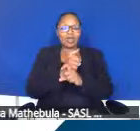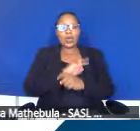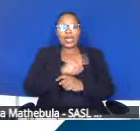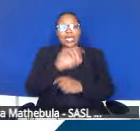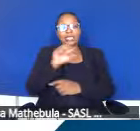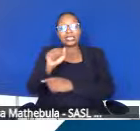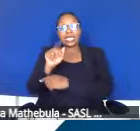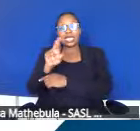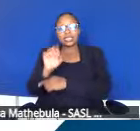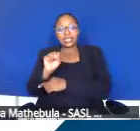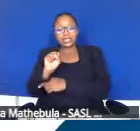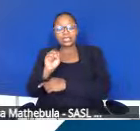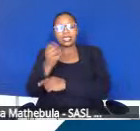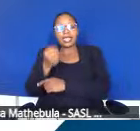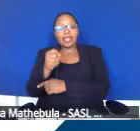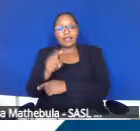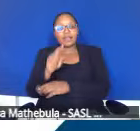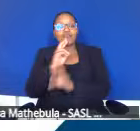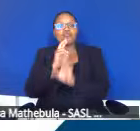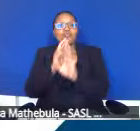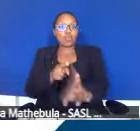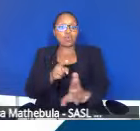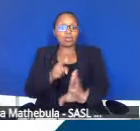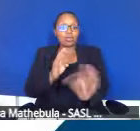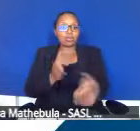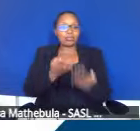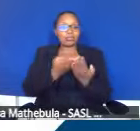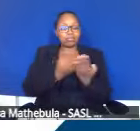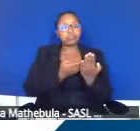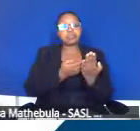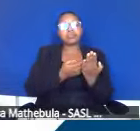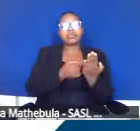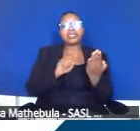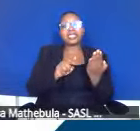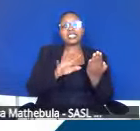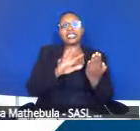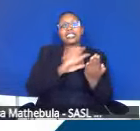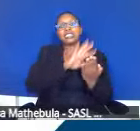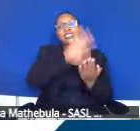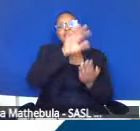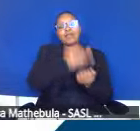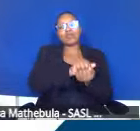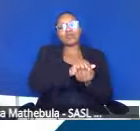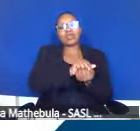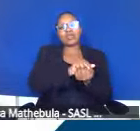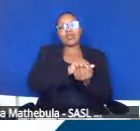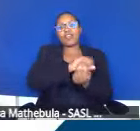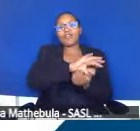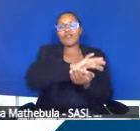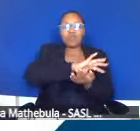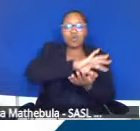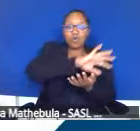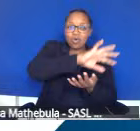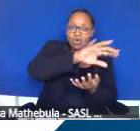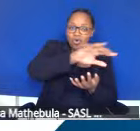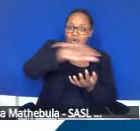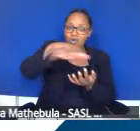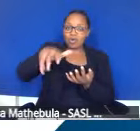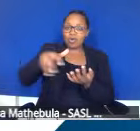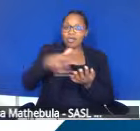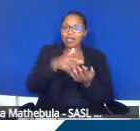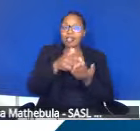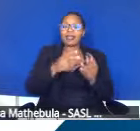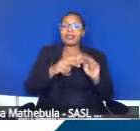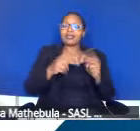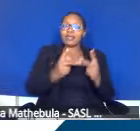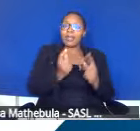basically a report of the summary of all the transactions